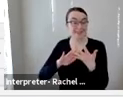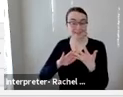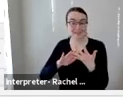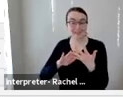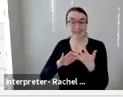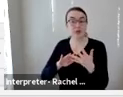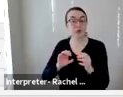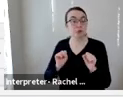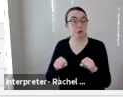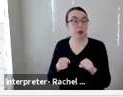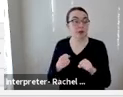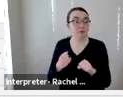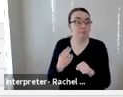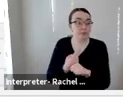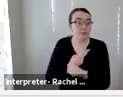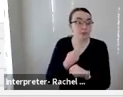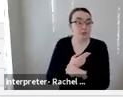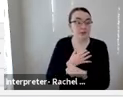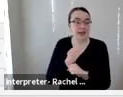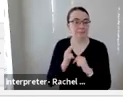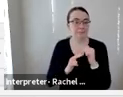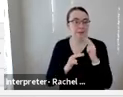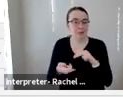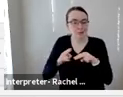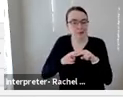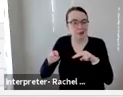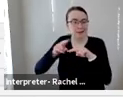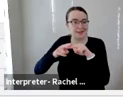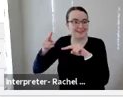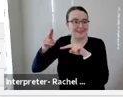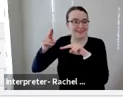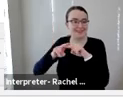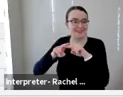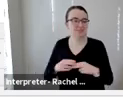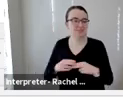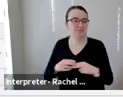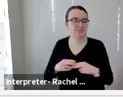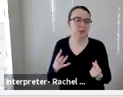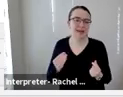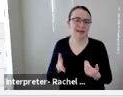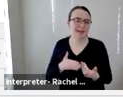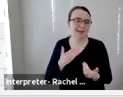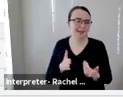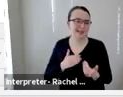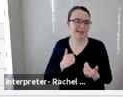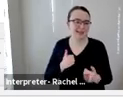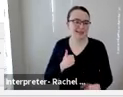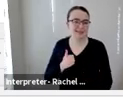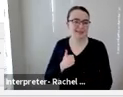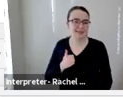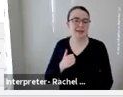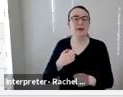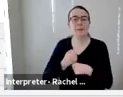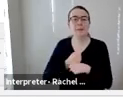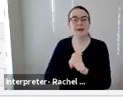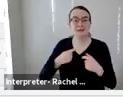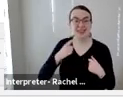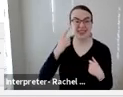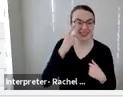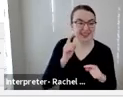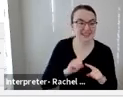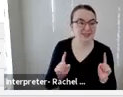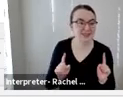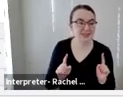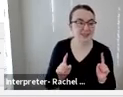you can use and build from. It's quick and easy, and it makes me think differently because we all like certain